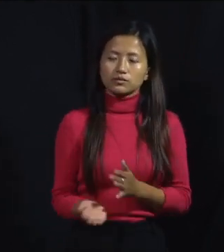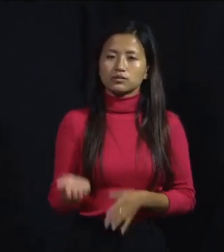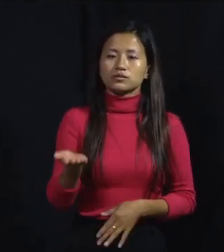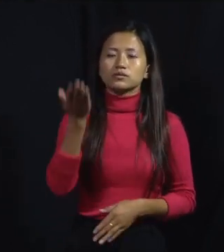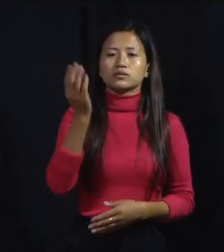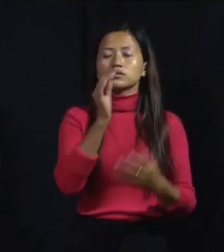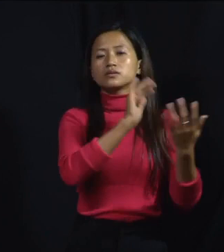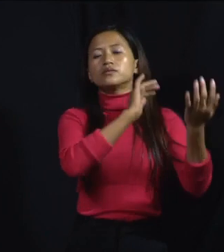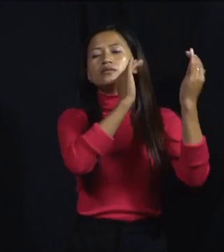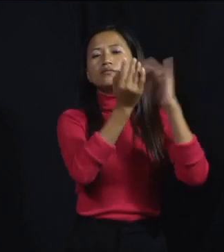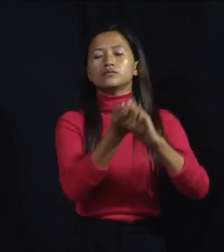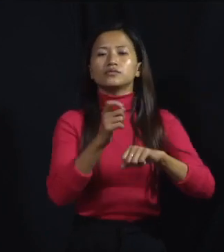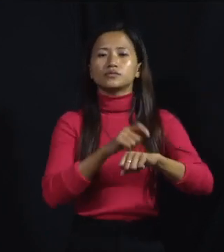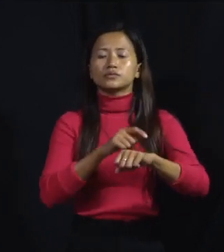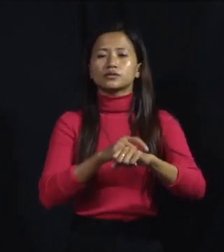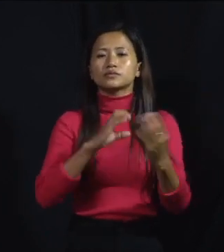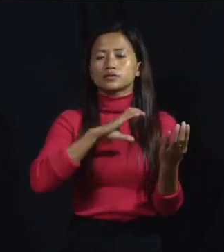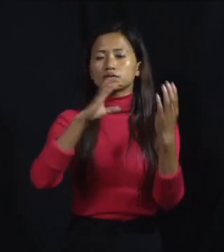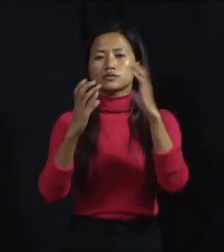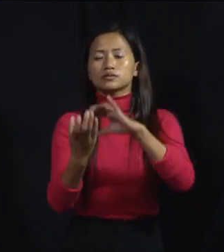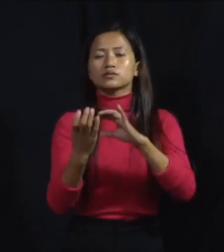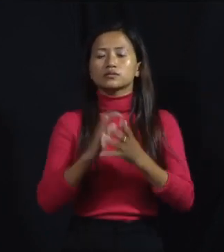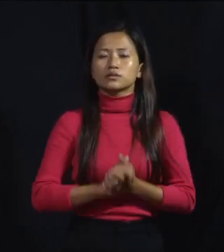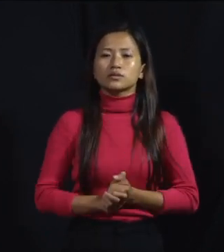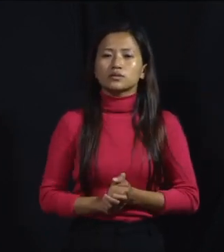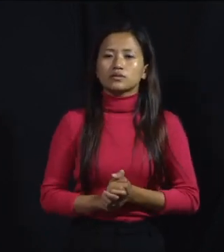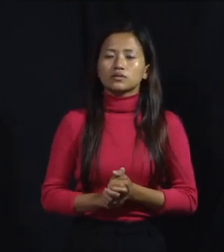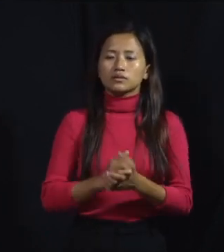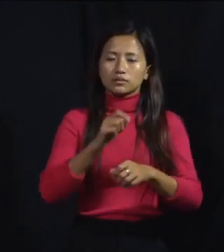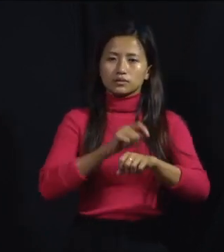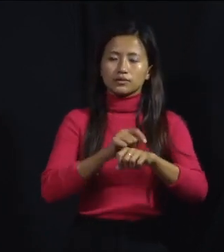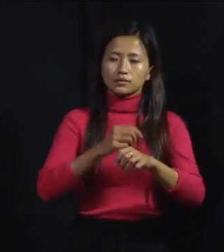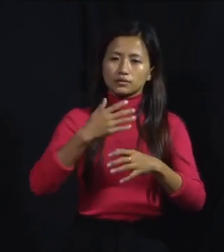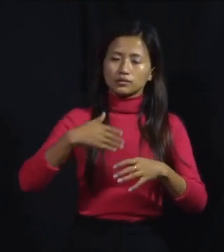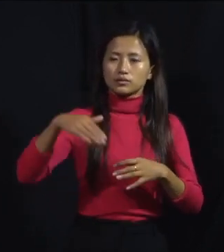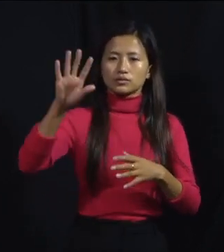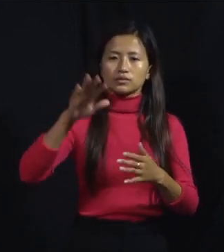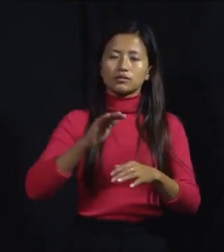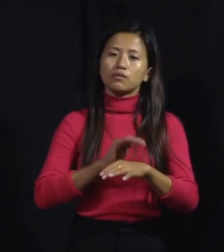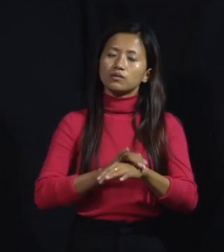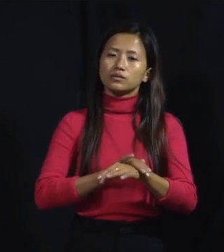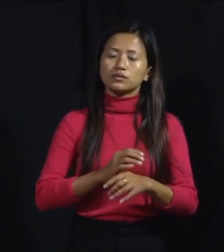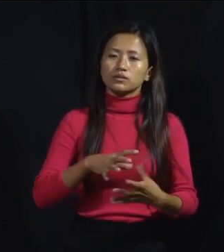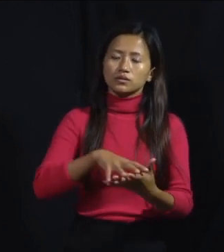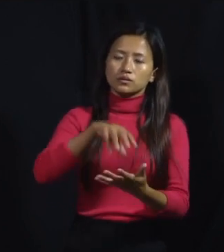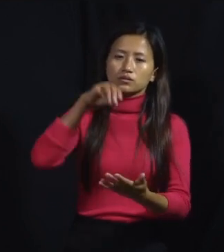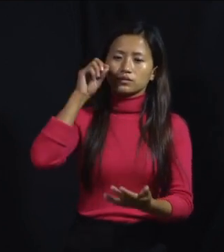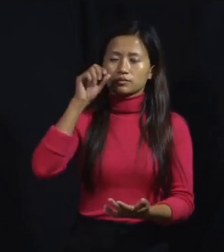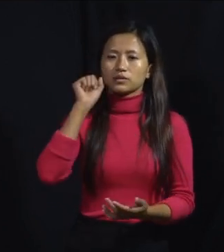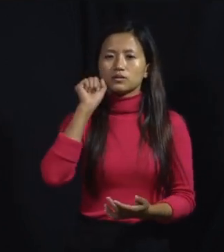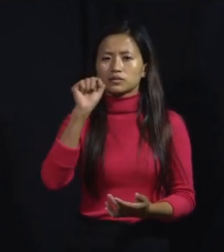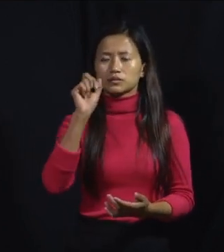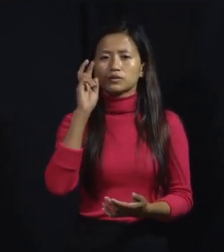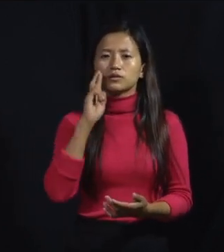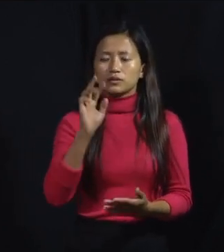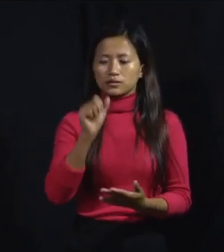this world, as time changes, or, you know, as time goes on, he learns things by himself,